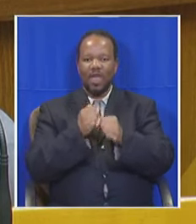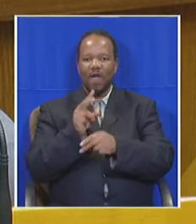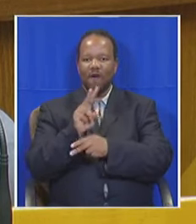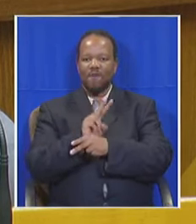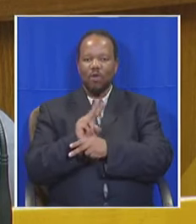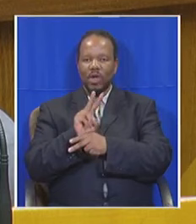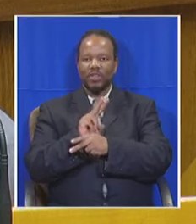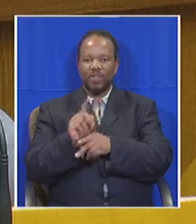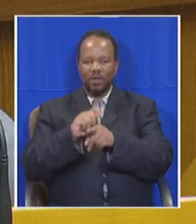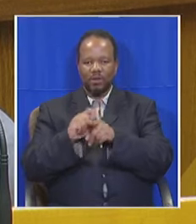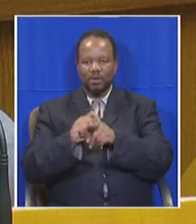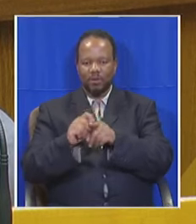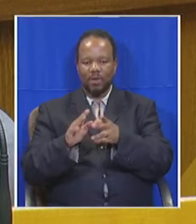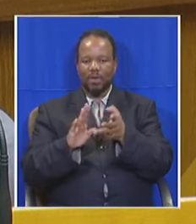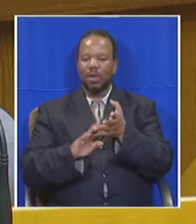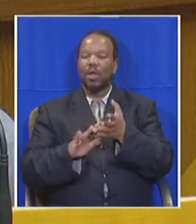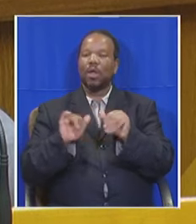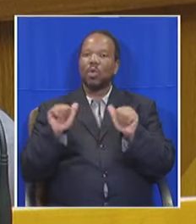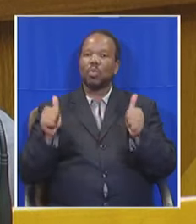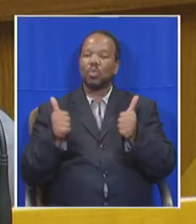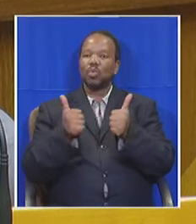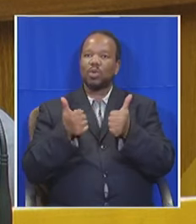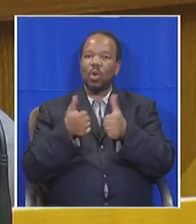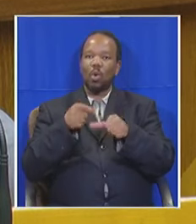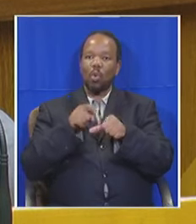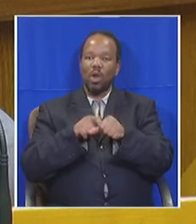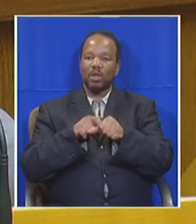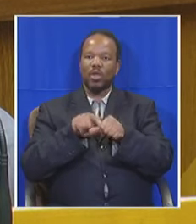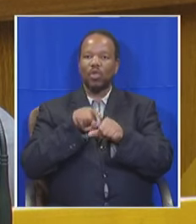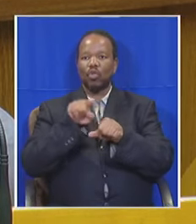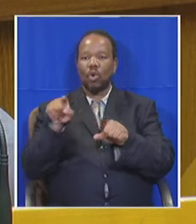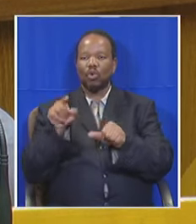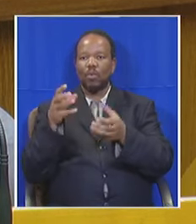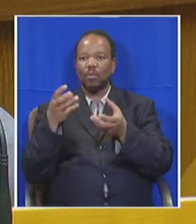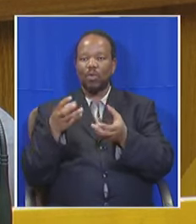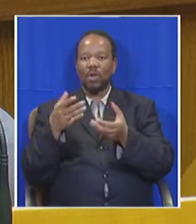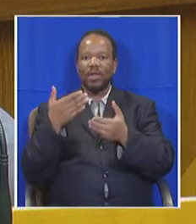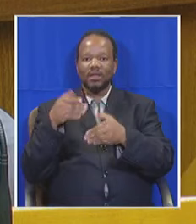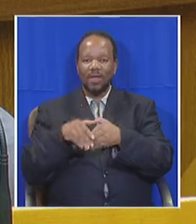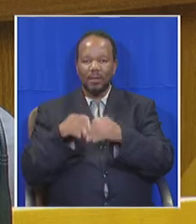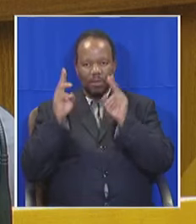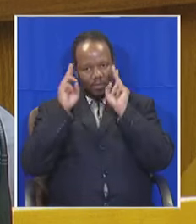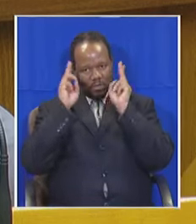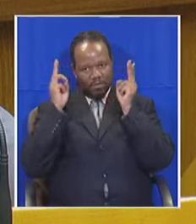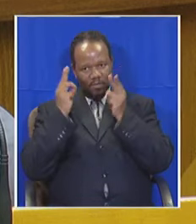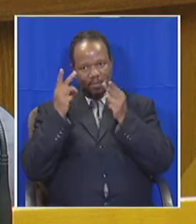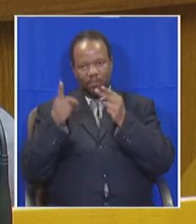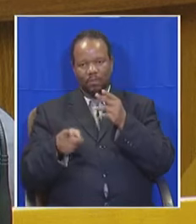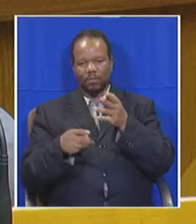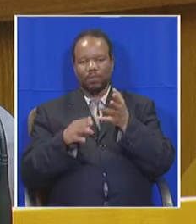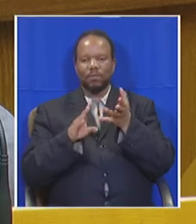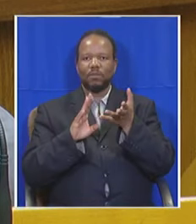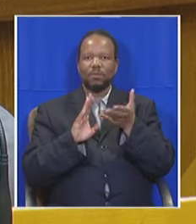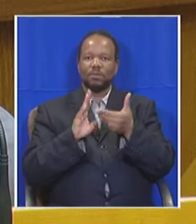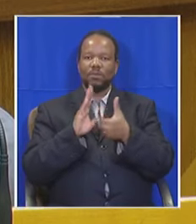We'll offer free quality higher education and training to poor qualifying students up to a postgraduate level. We'll invest heavily in